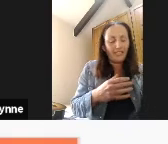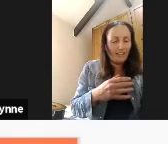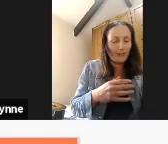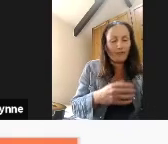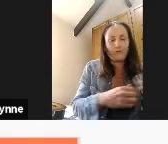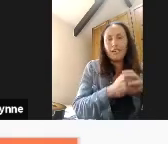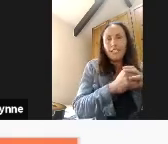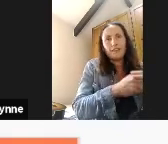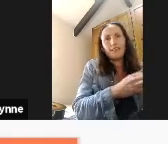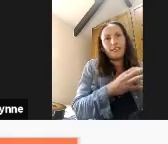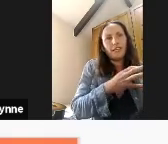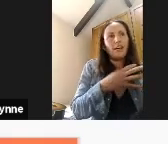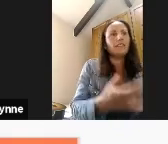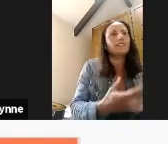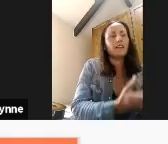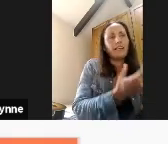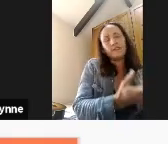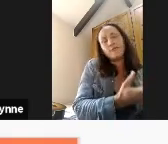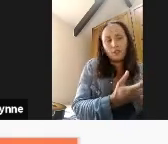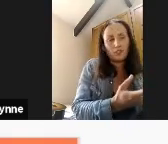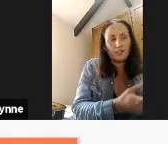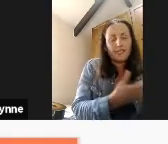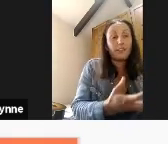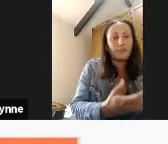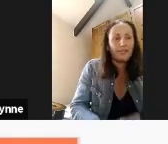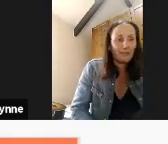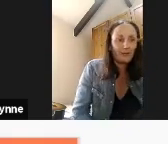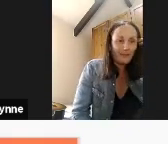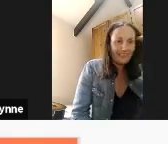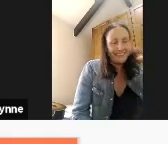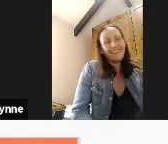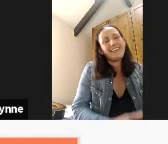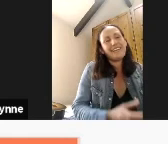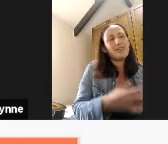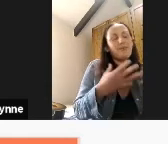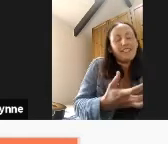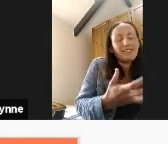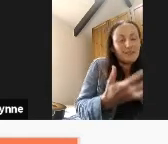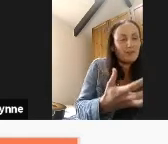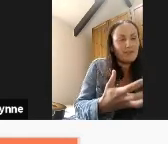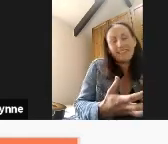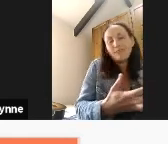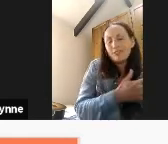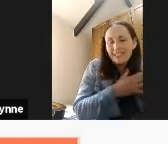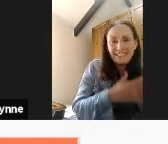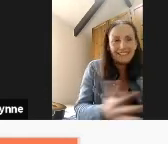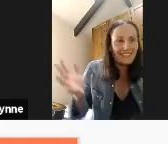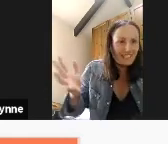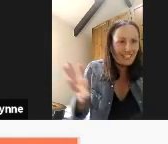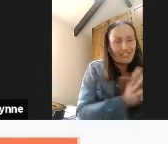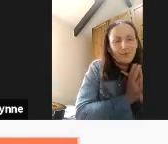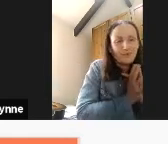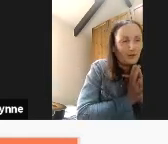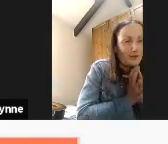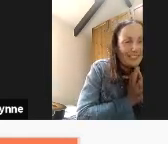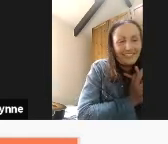taking care of the underlying infrastructure, the technical debt, we call it, that supports it. And because the internet